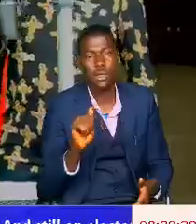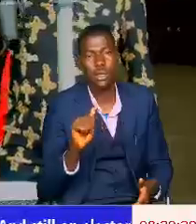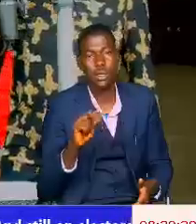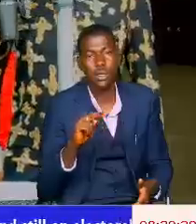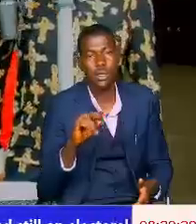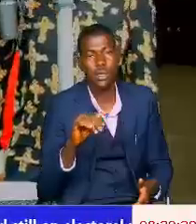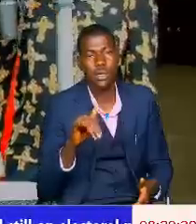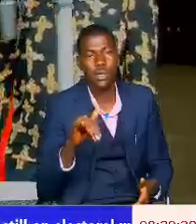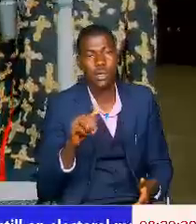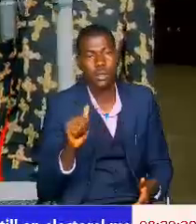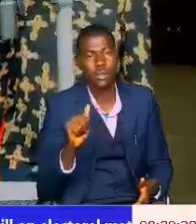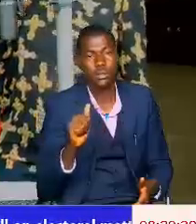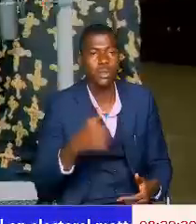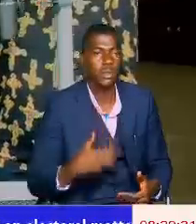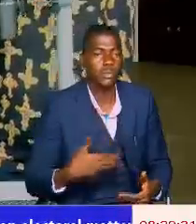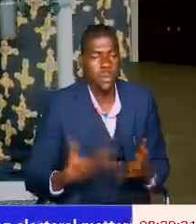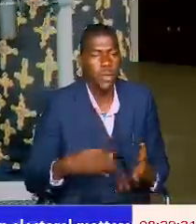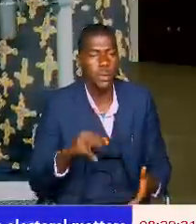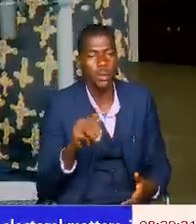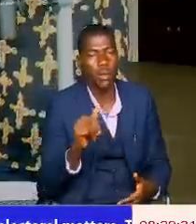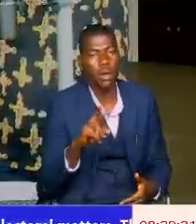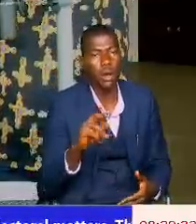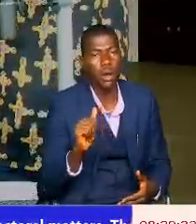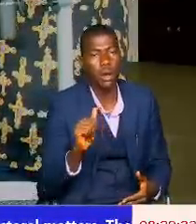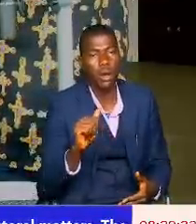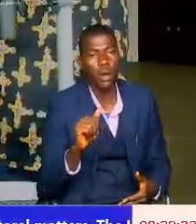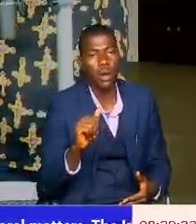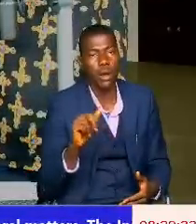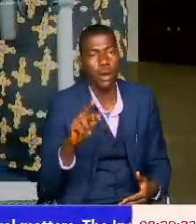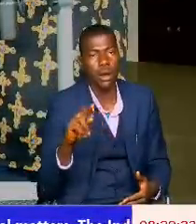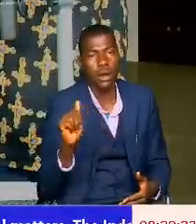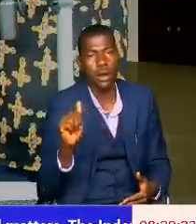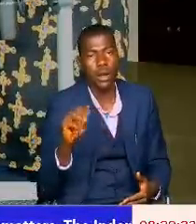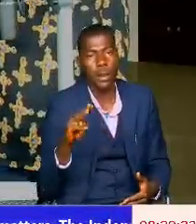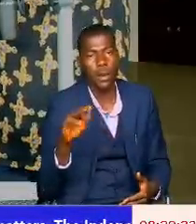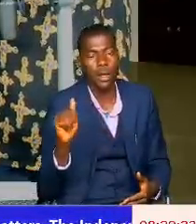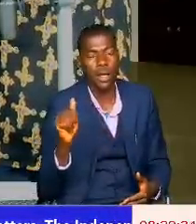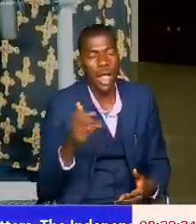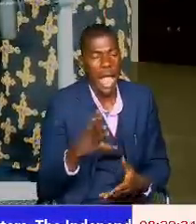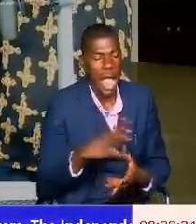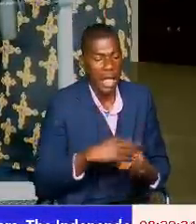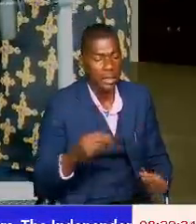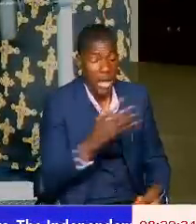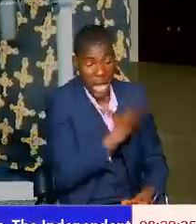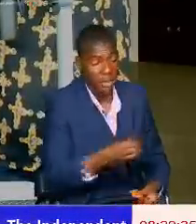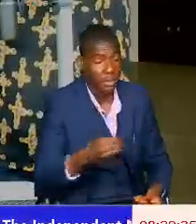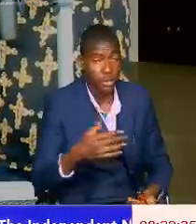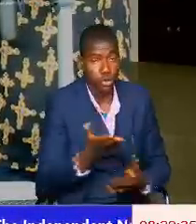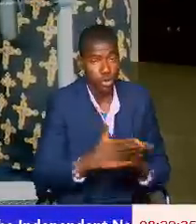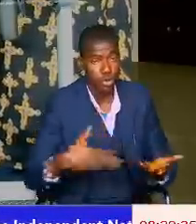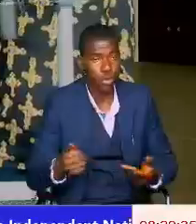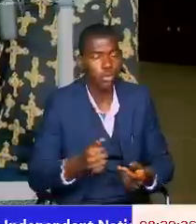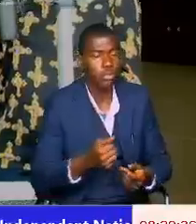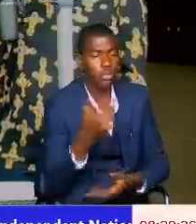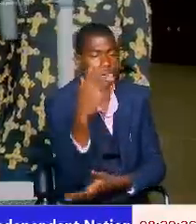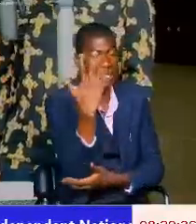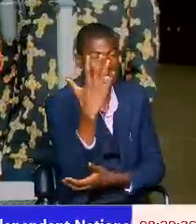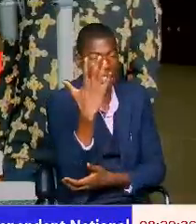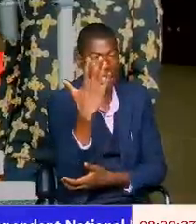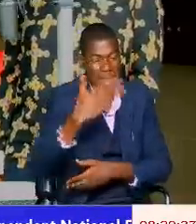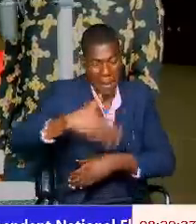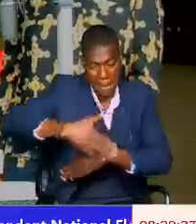there then they live. And then some of these back of these cashew plantations and the rest. Now there then they